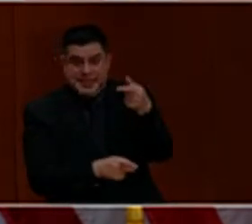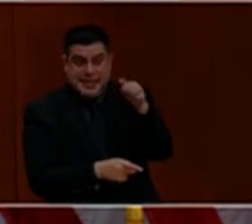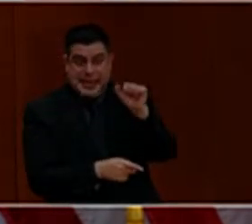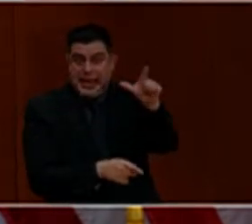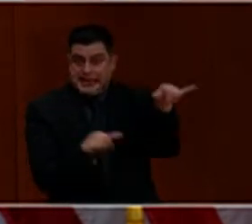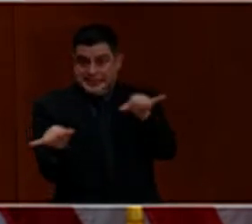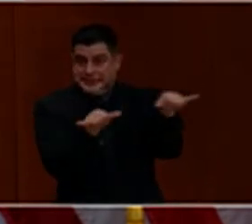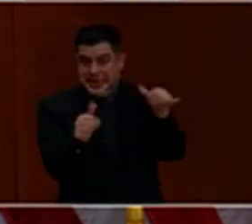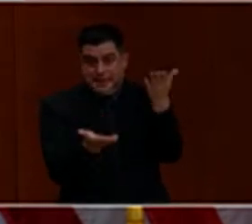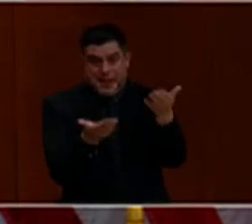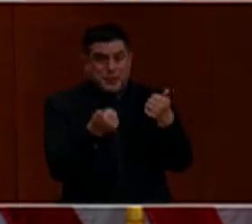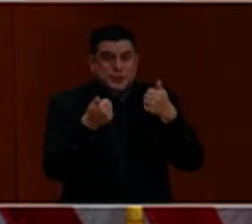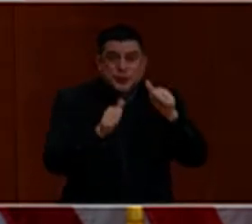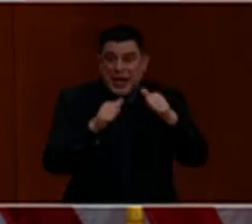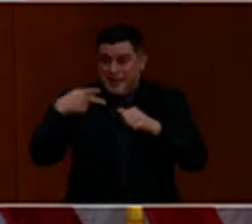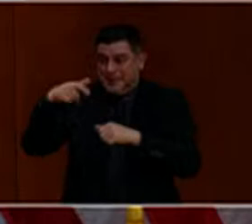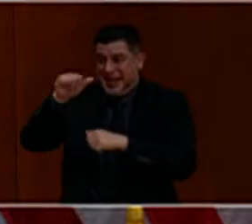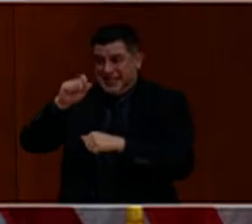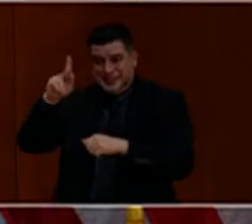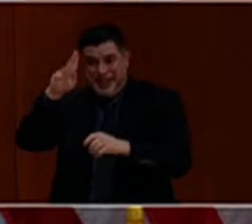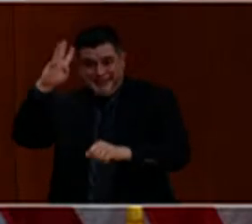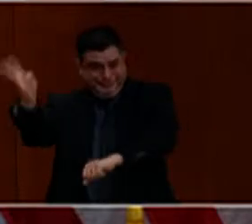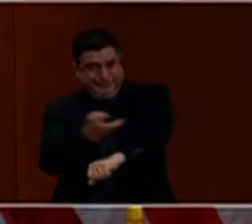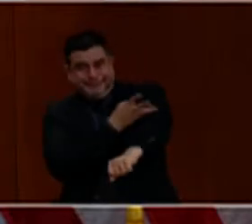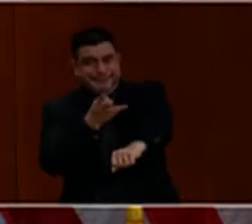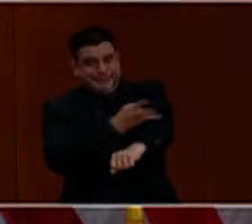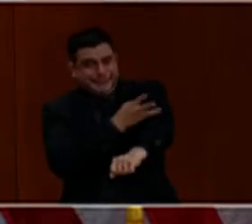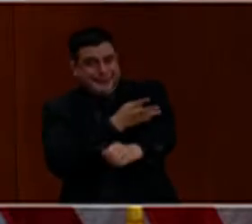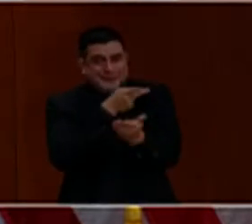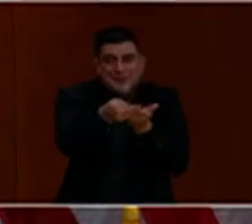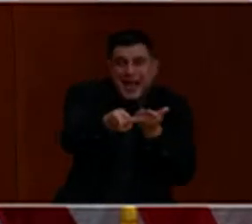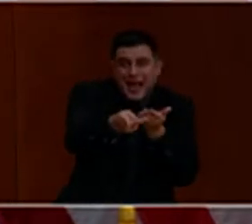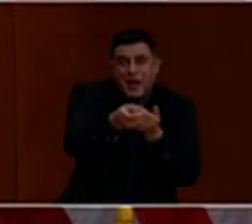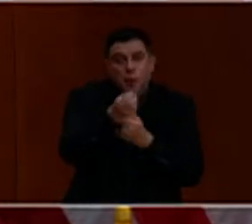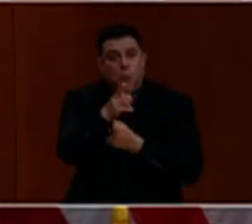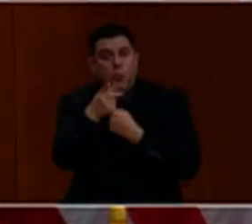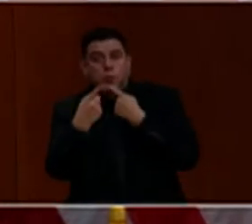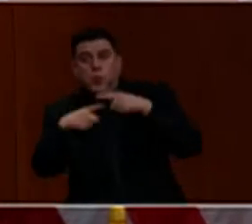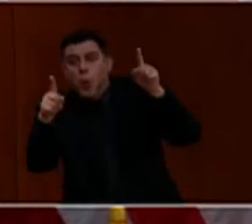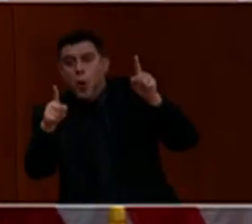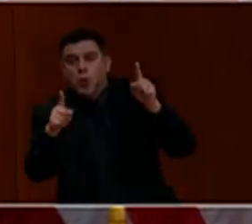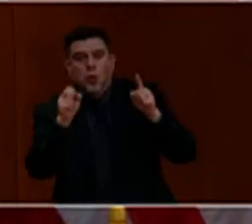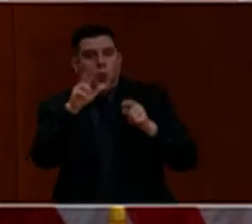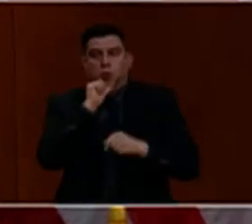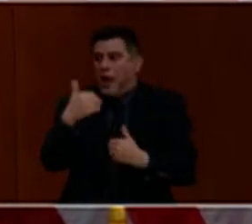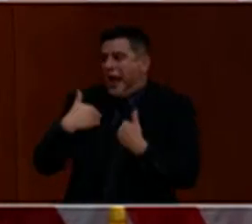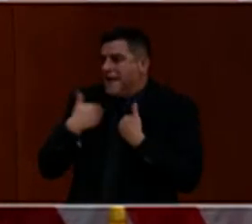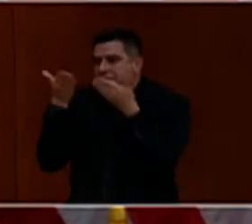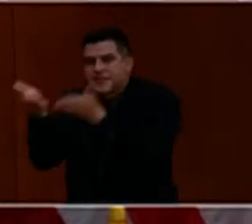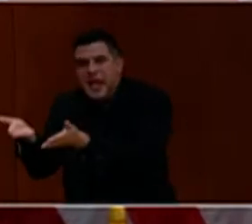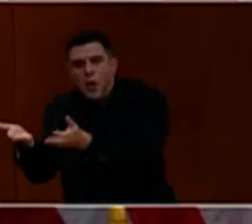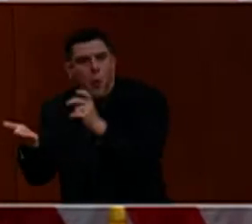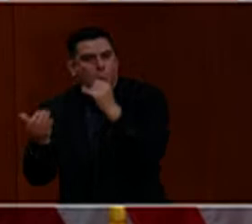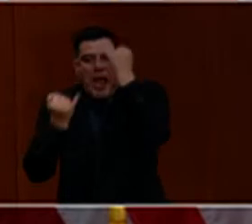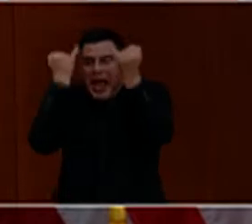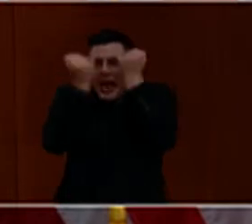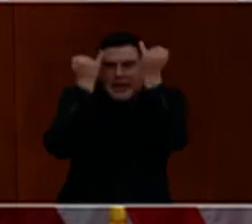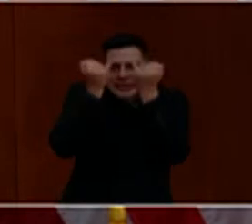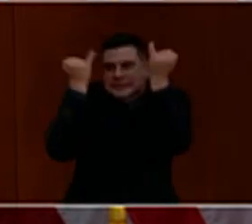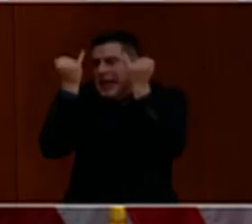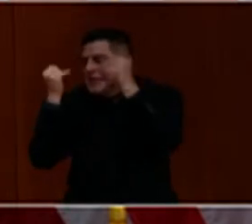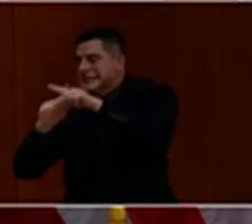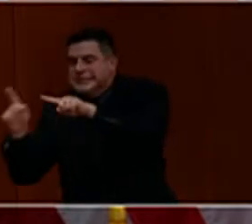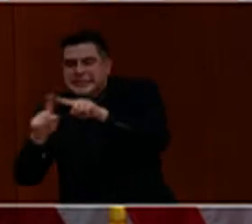work, or maybe it wasn't given in time, or maybe it's just they had other conditions that made it difficult. And so you have